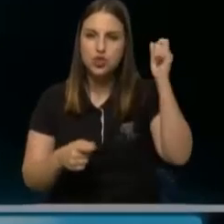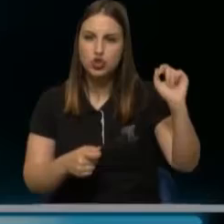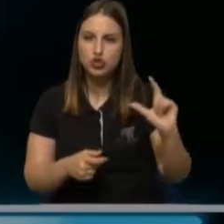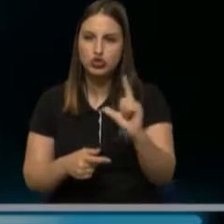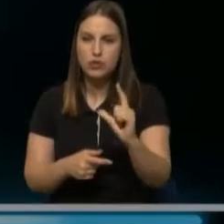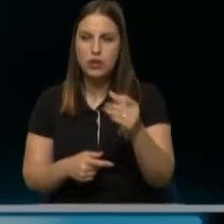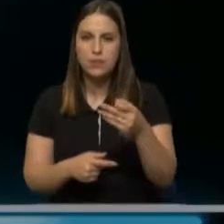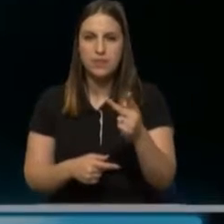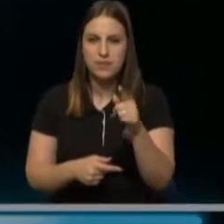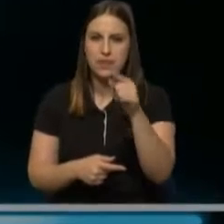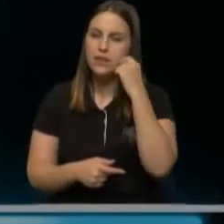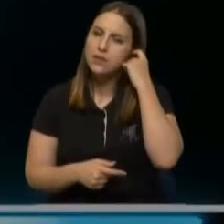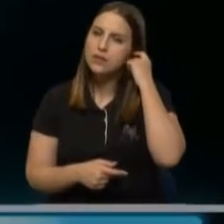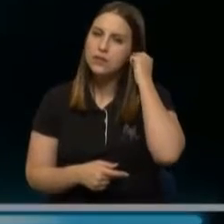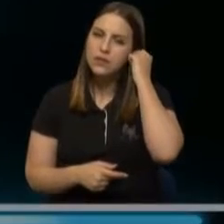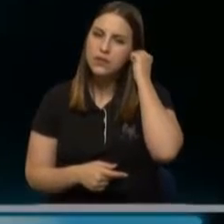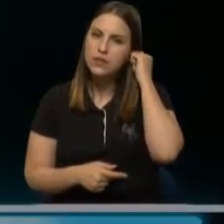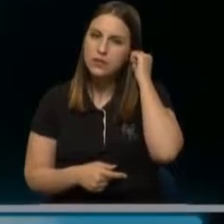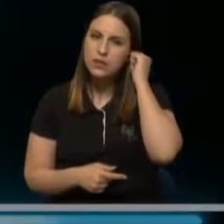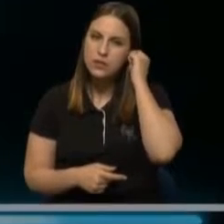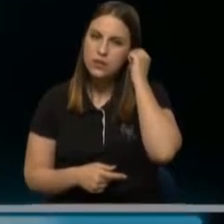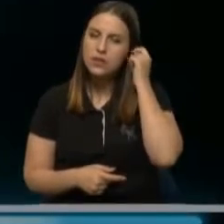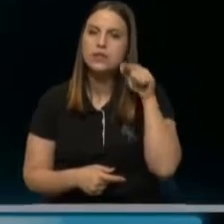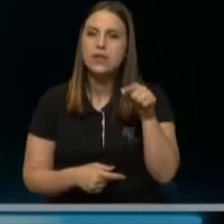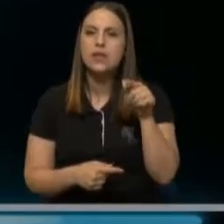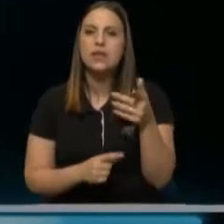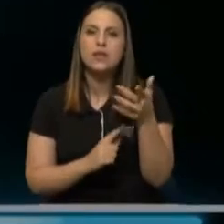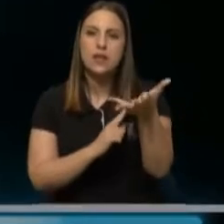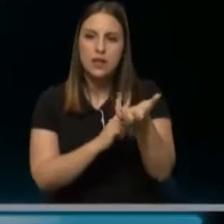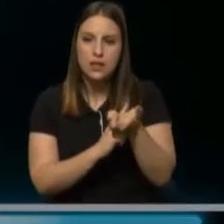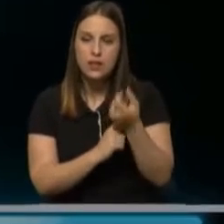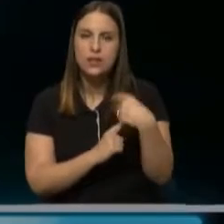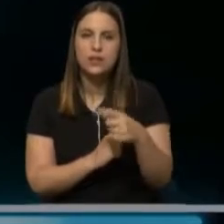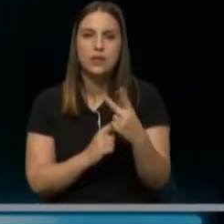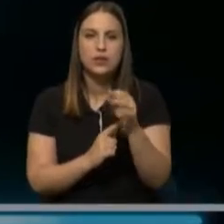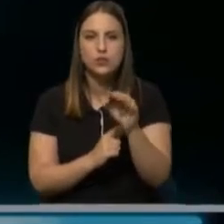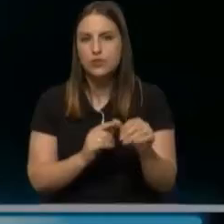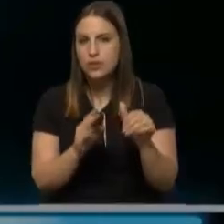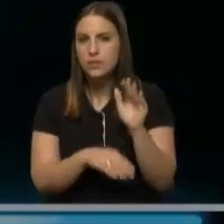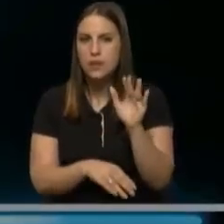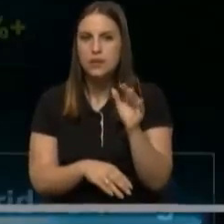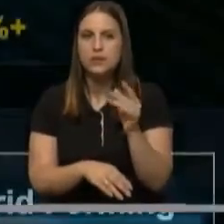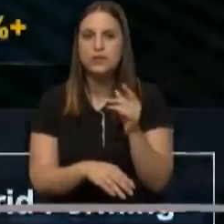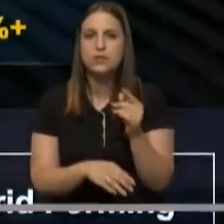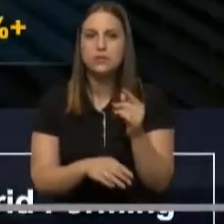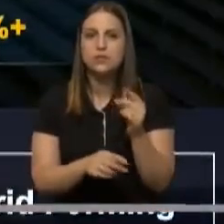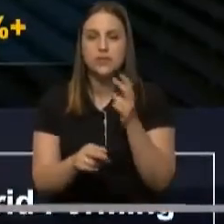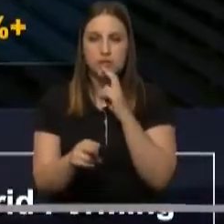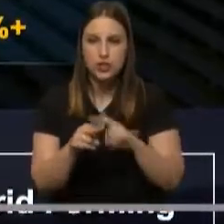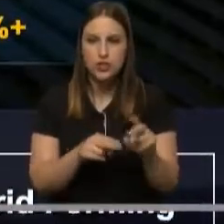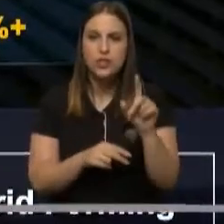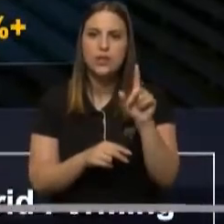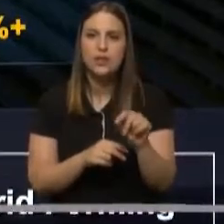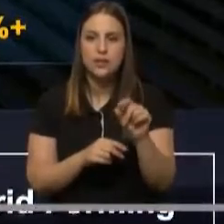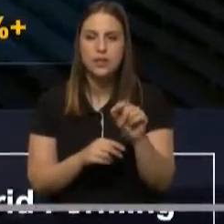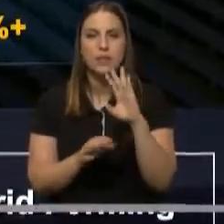gigawatt powers. And then we help our customer to generate more than 2% of the power, and also reduce